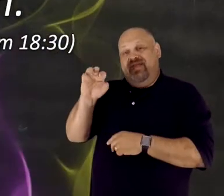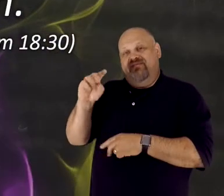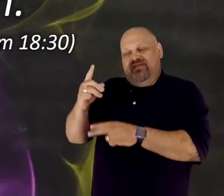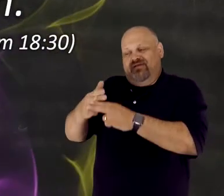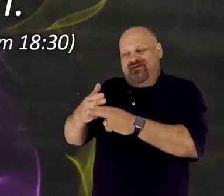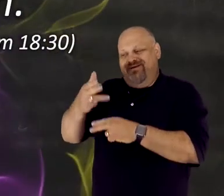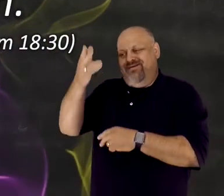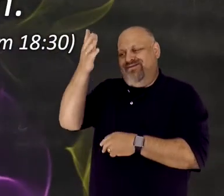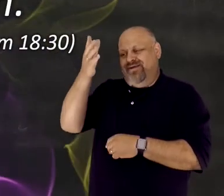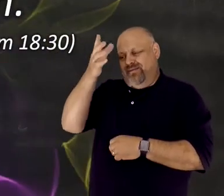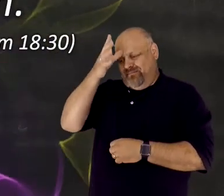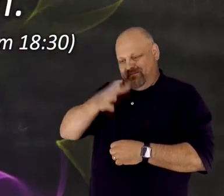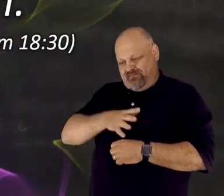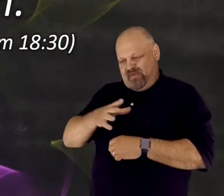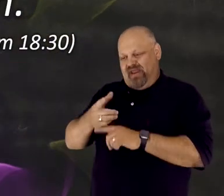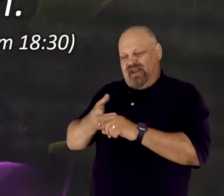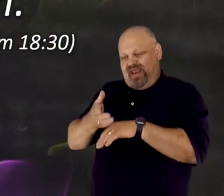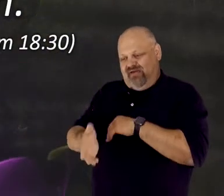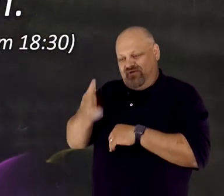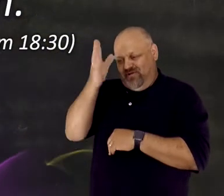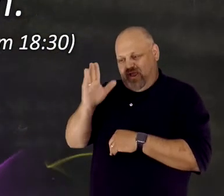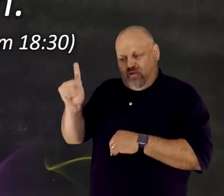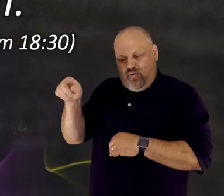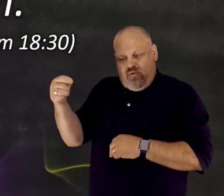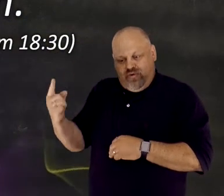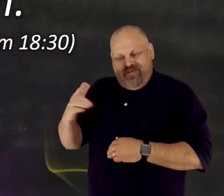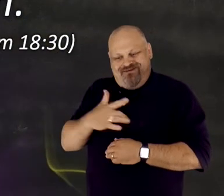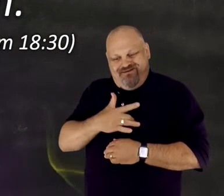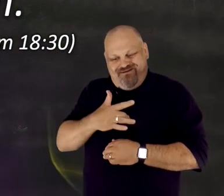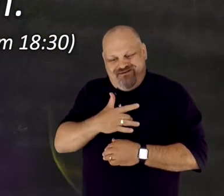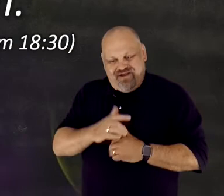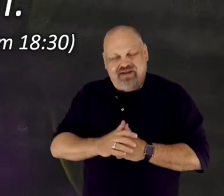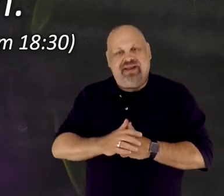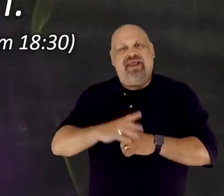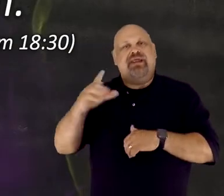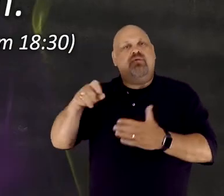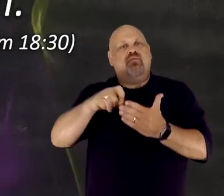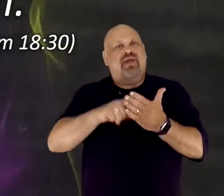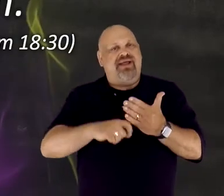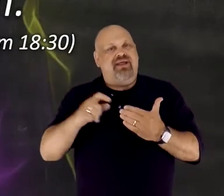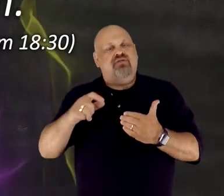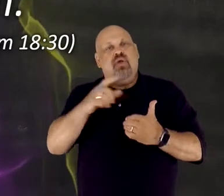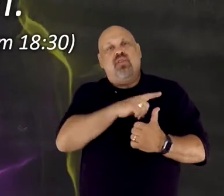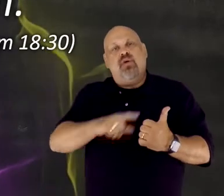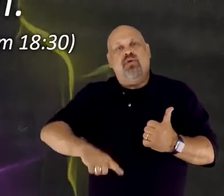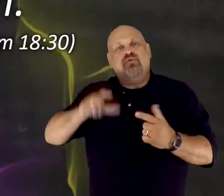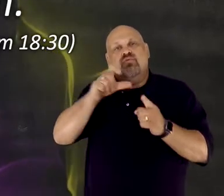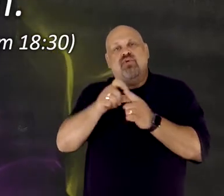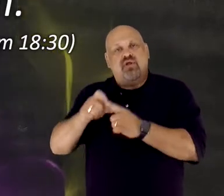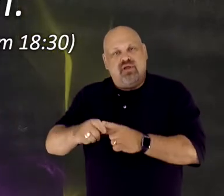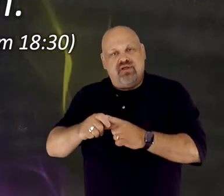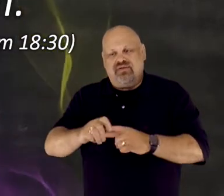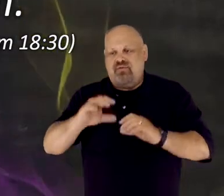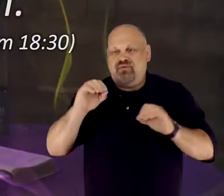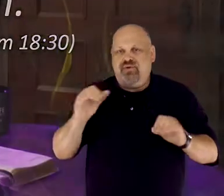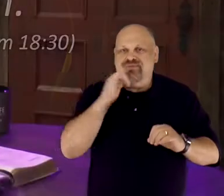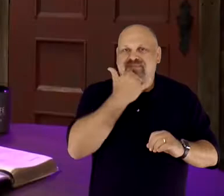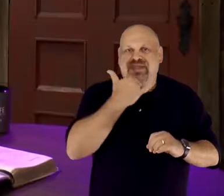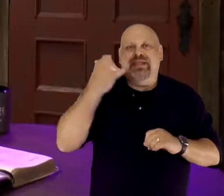his way is perfect. The Lord's word is flawless. He shields all who take refuge in